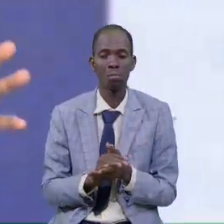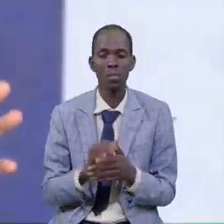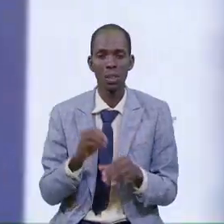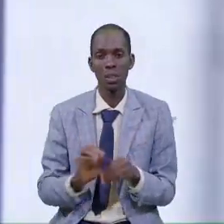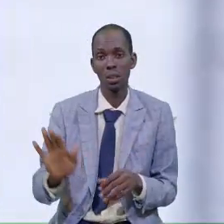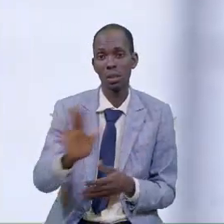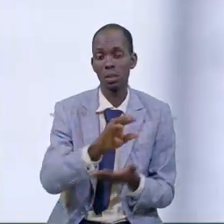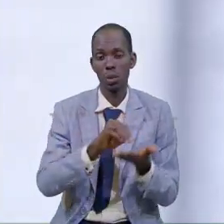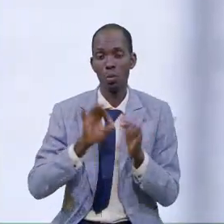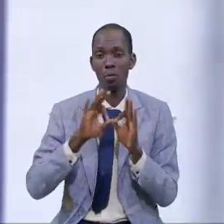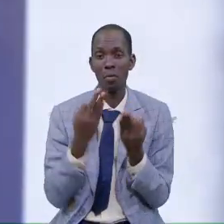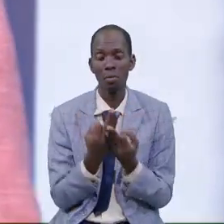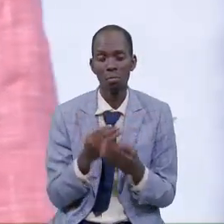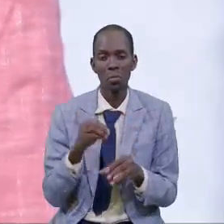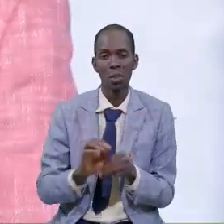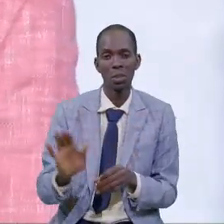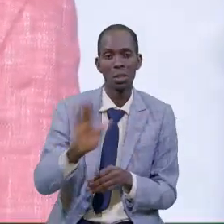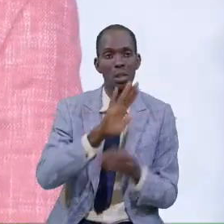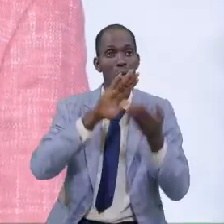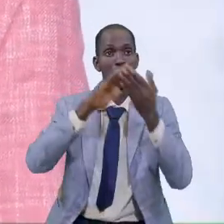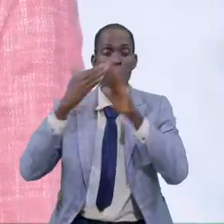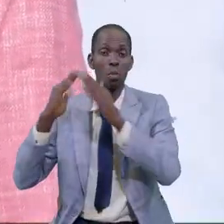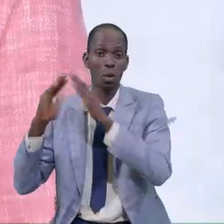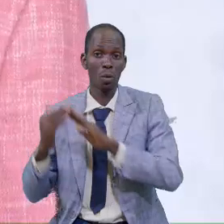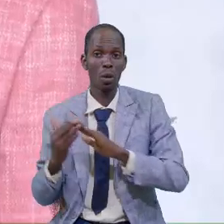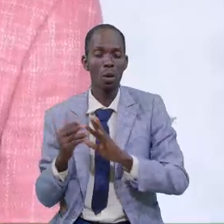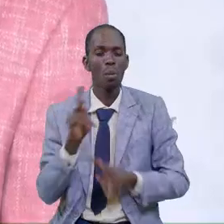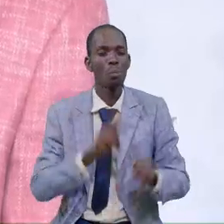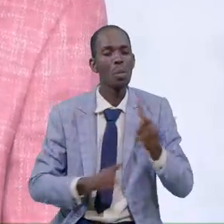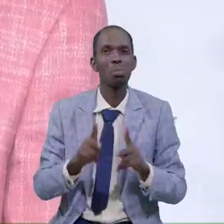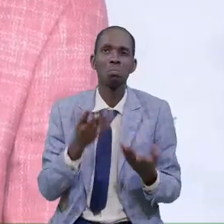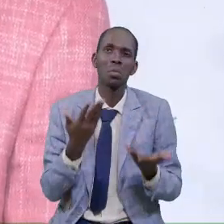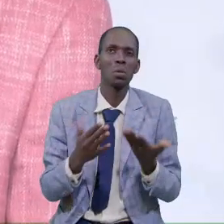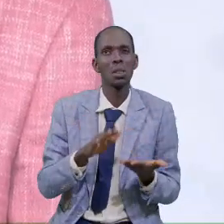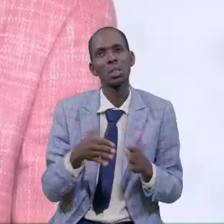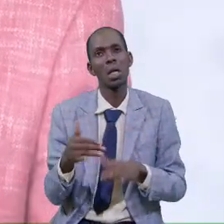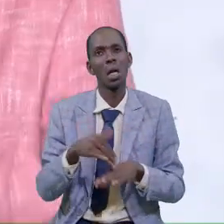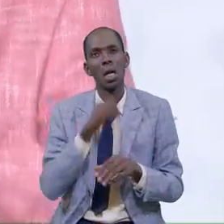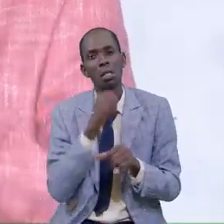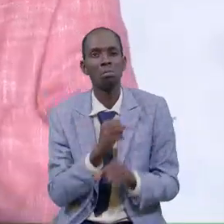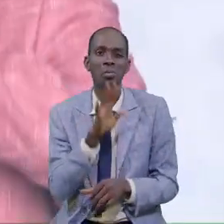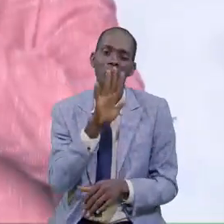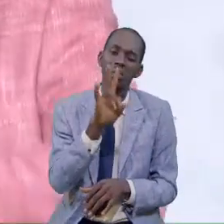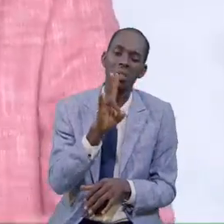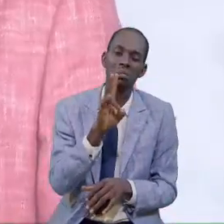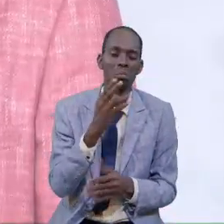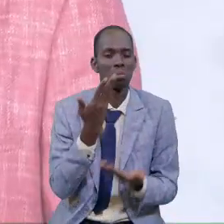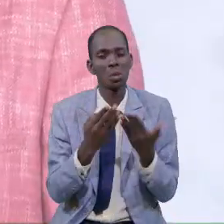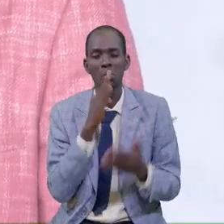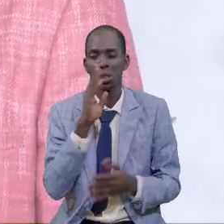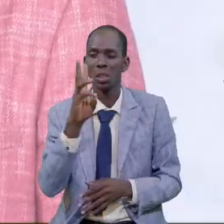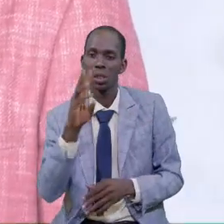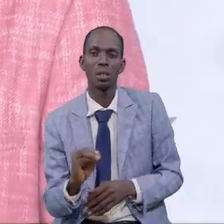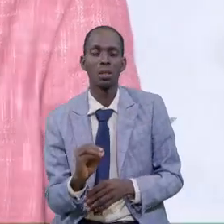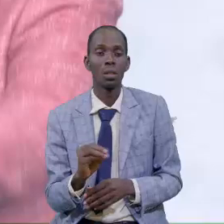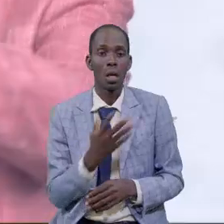their communities, the people die around 57, 60. And they have already got that into their